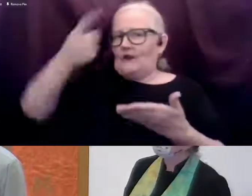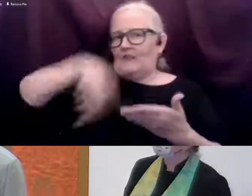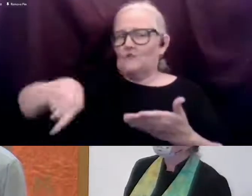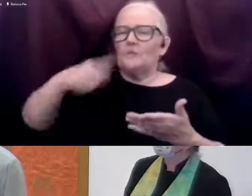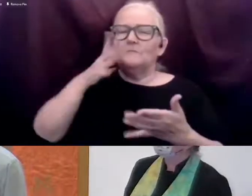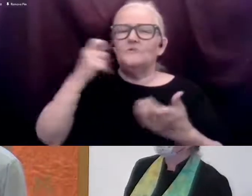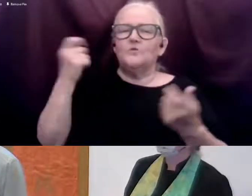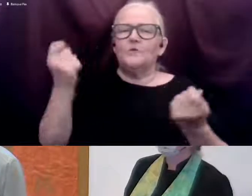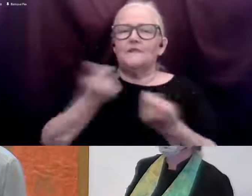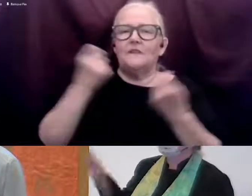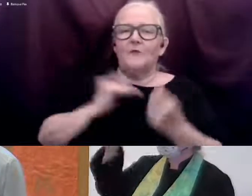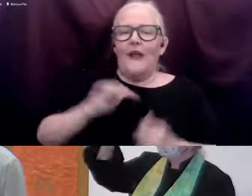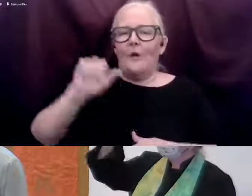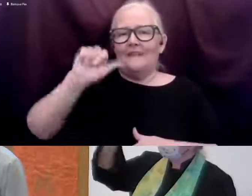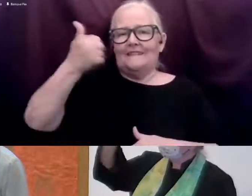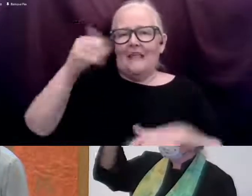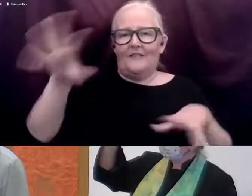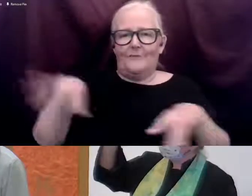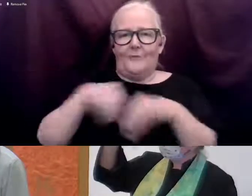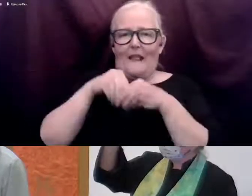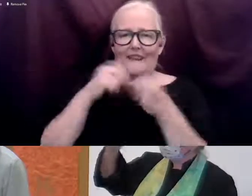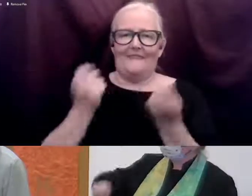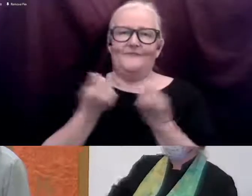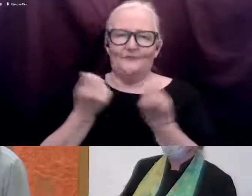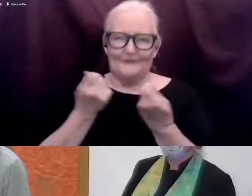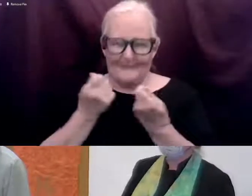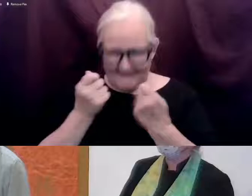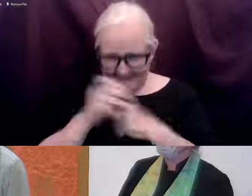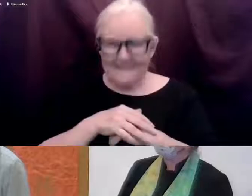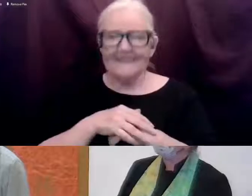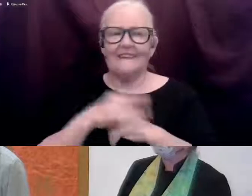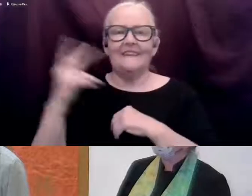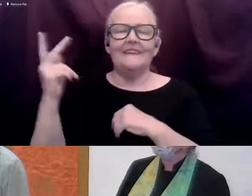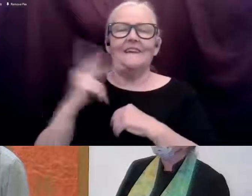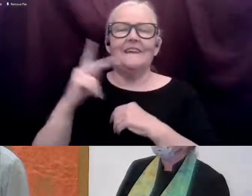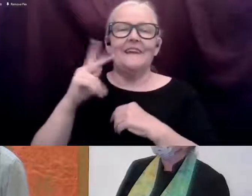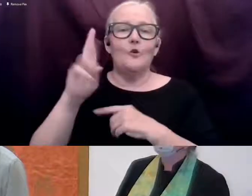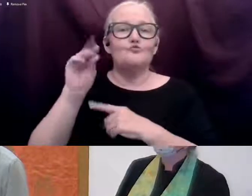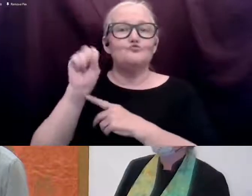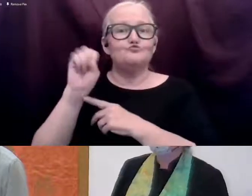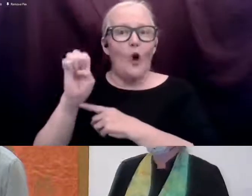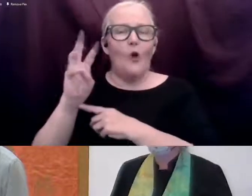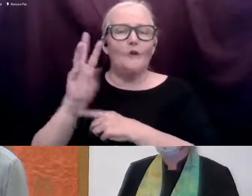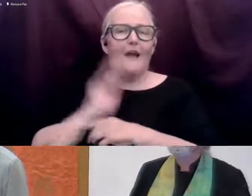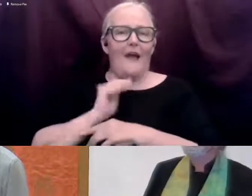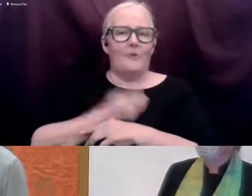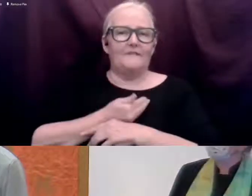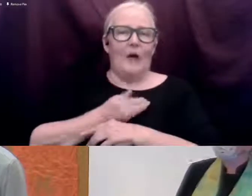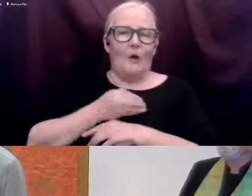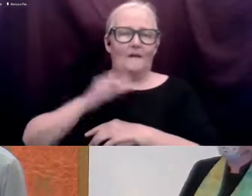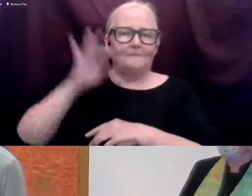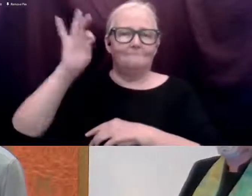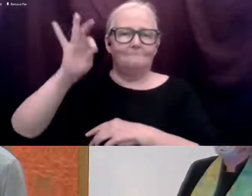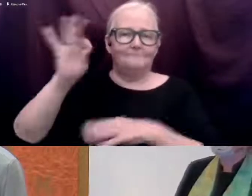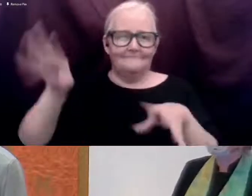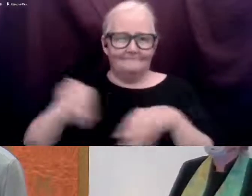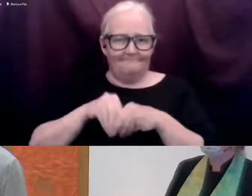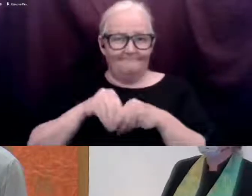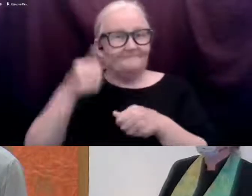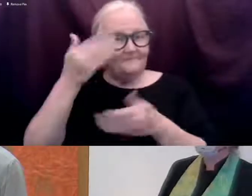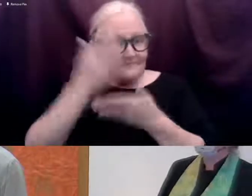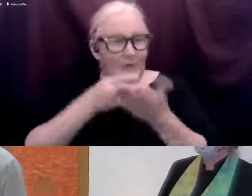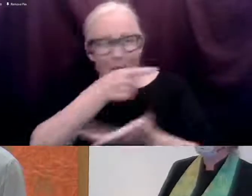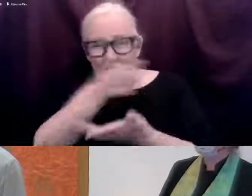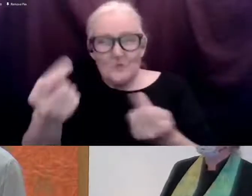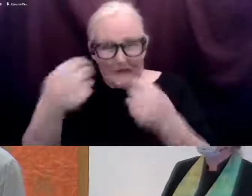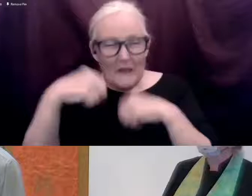anniversary. And we were married by Liz, and some of you were in that at our wedding, and just really happy to be celebrating 10